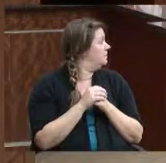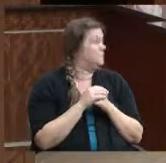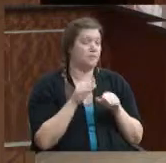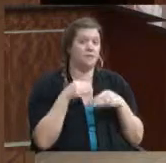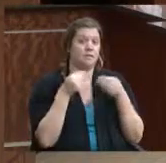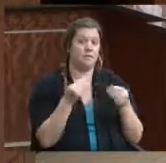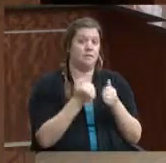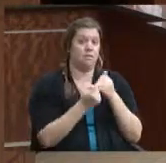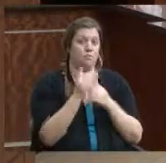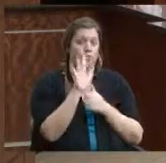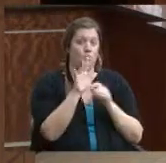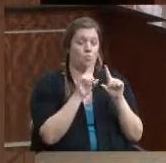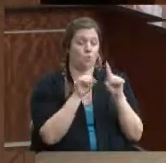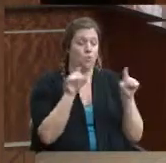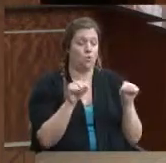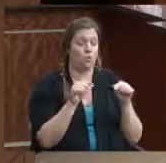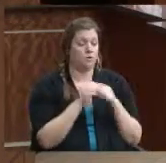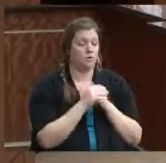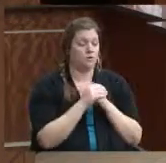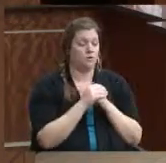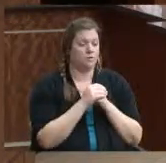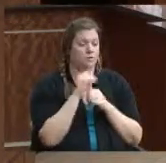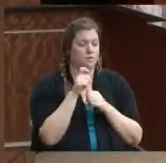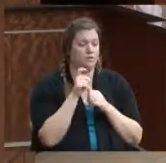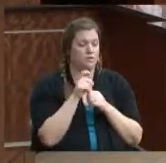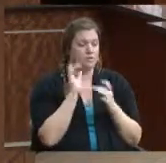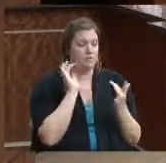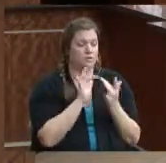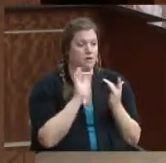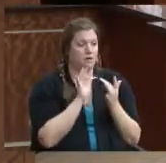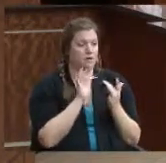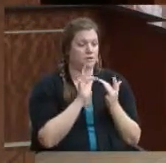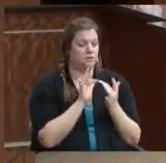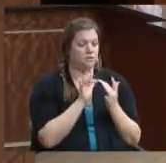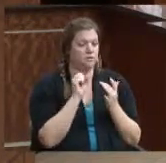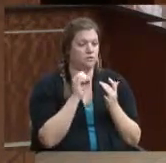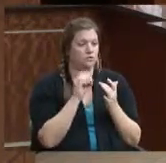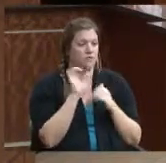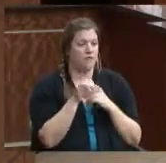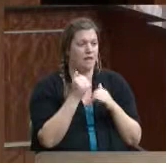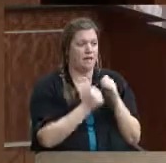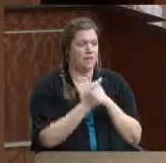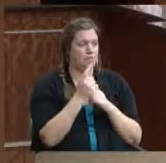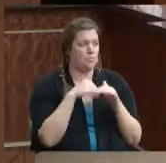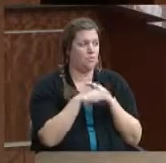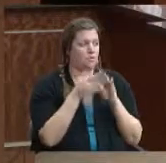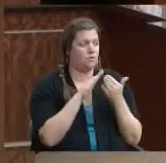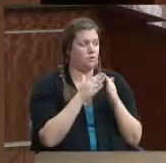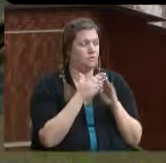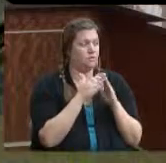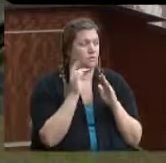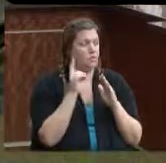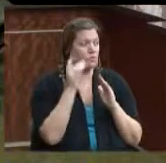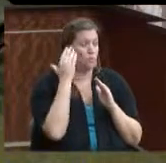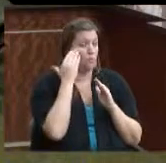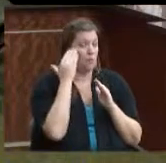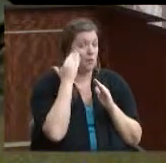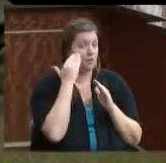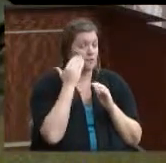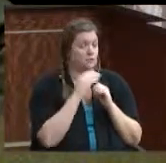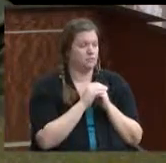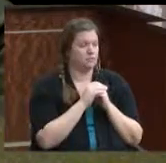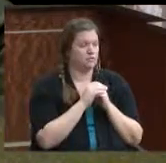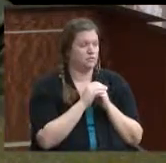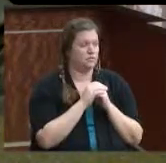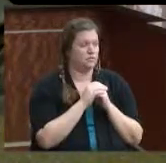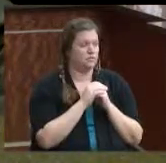Give somebody your card. There needs to be a contact so that everybody in the community is aware of what's going on. Now, I